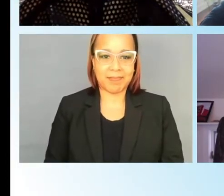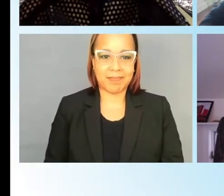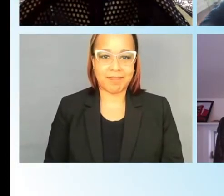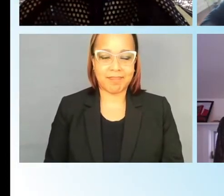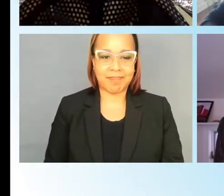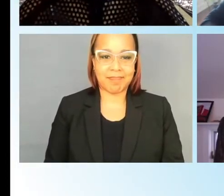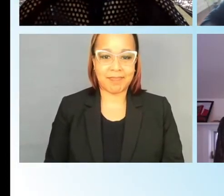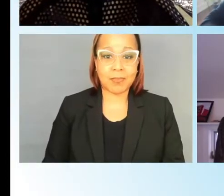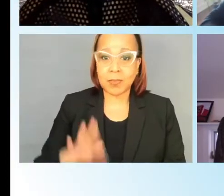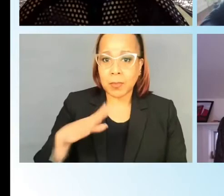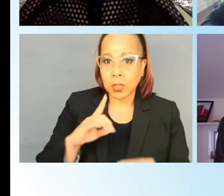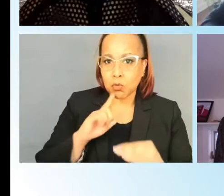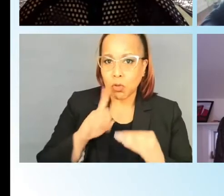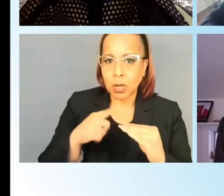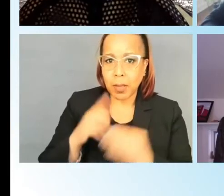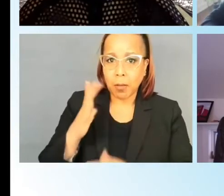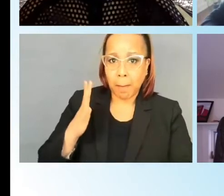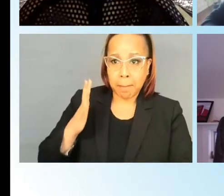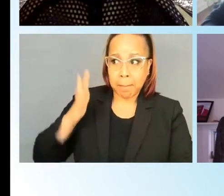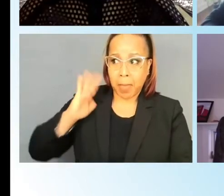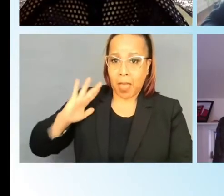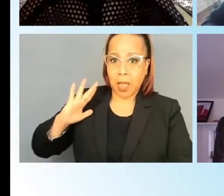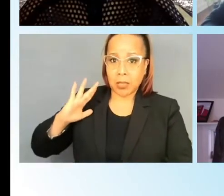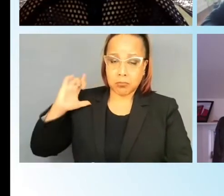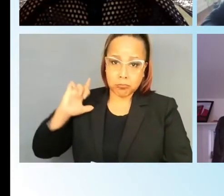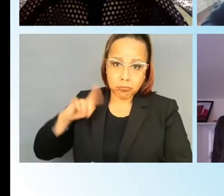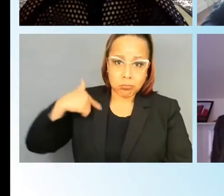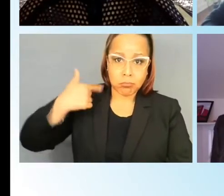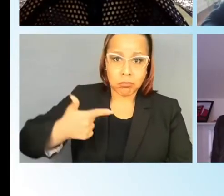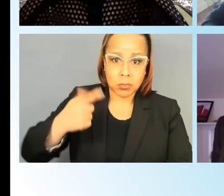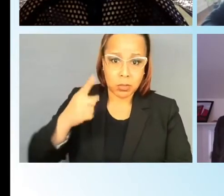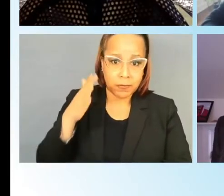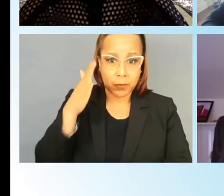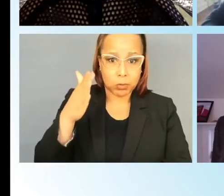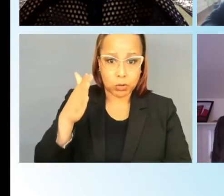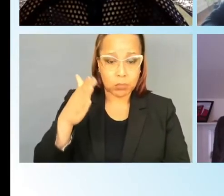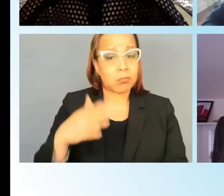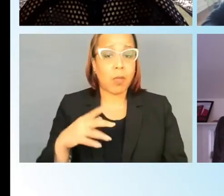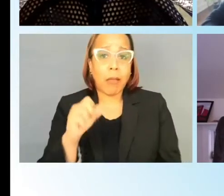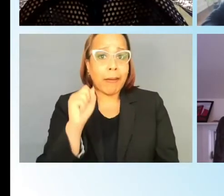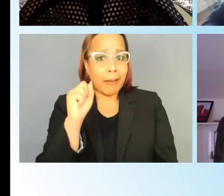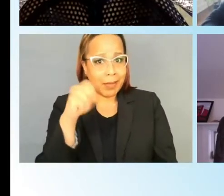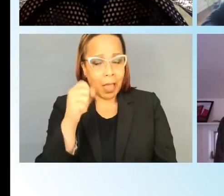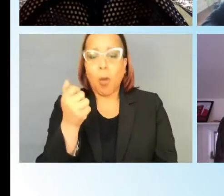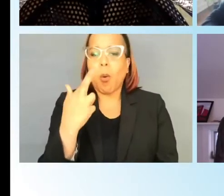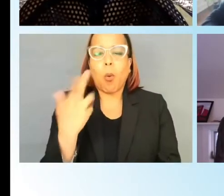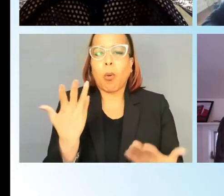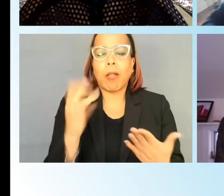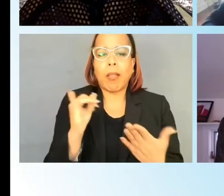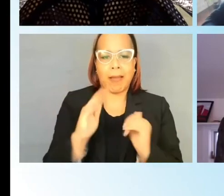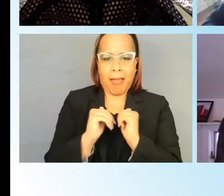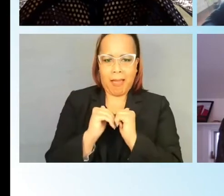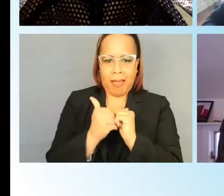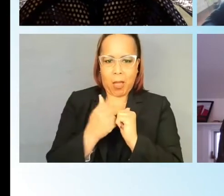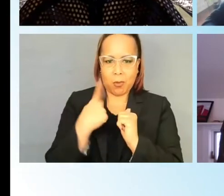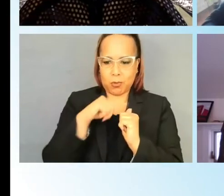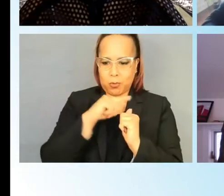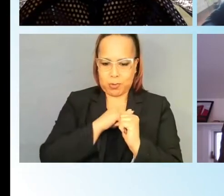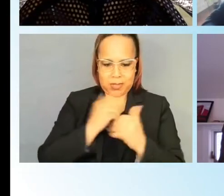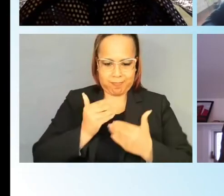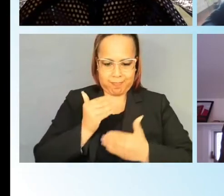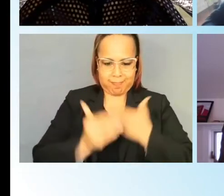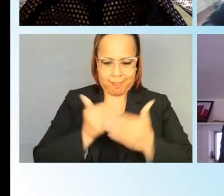You're talking about past the future and the transition? Yes. Yeah, or like what? How do we get to a future that we can